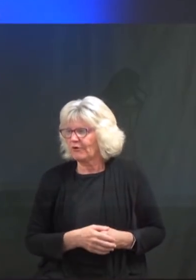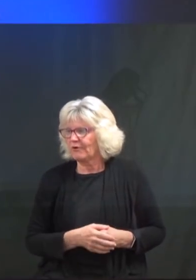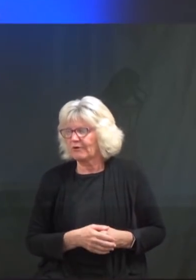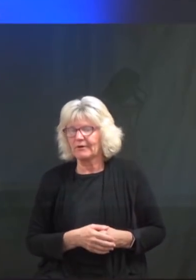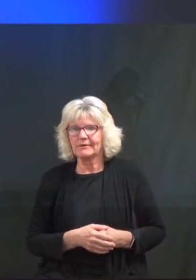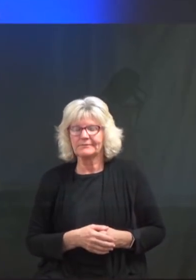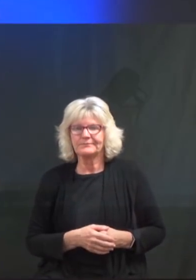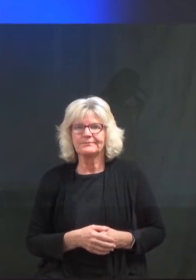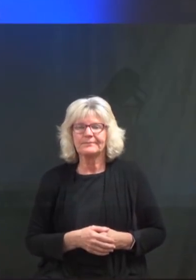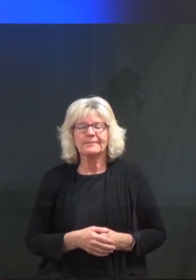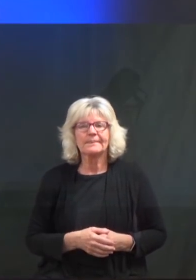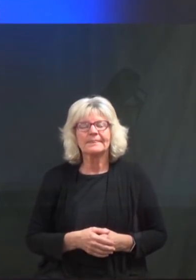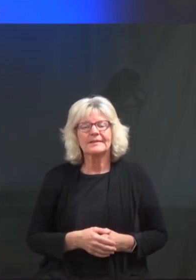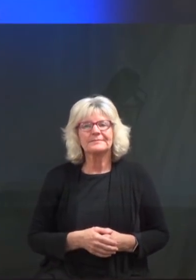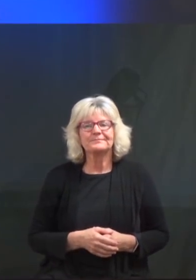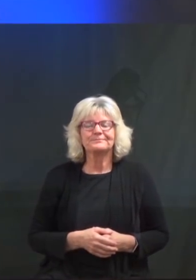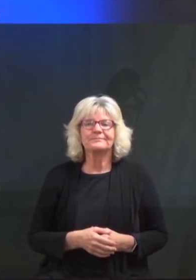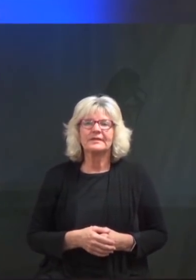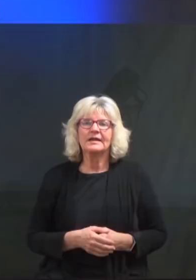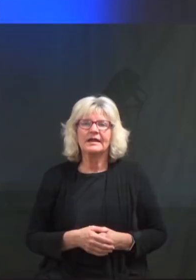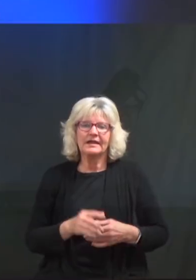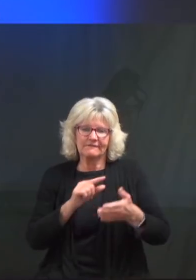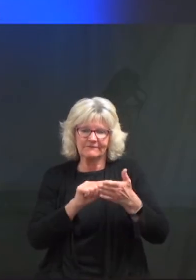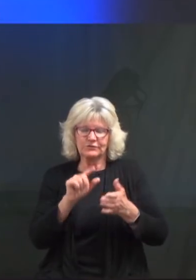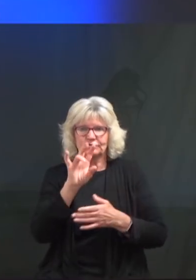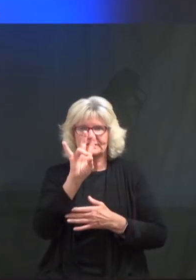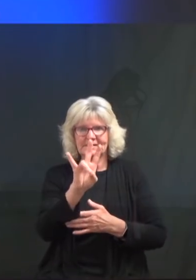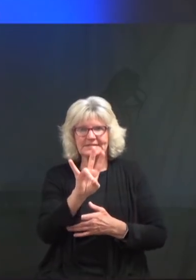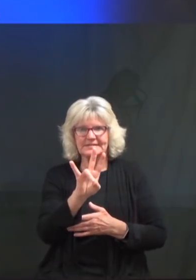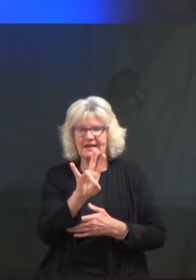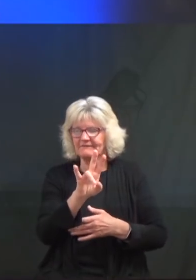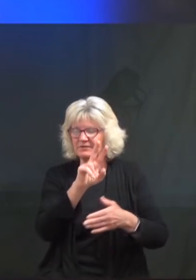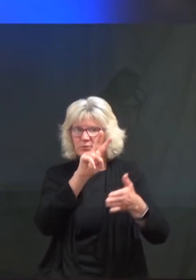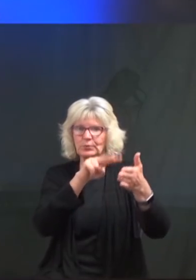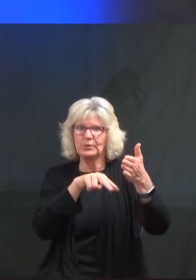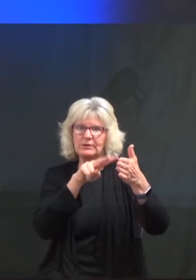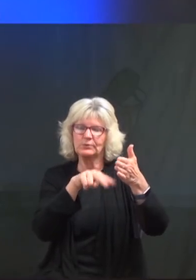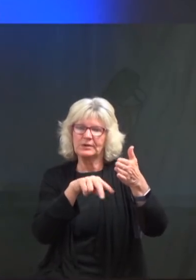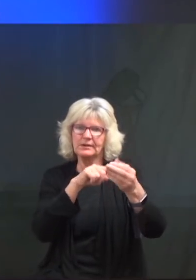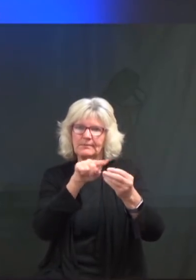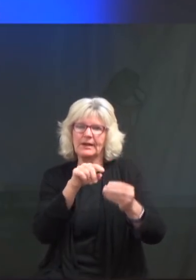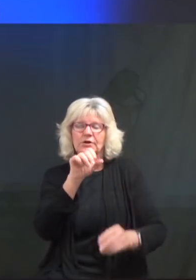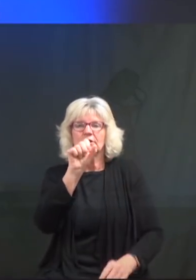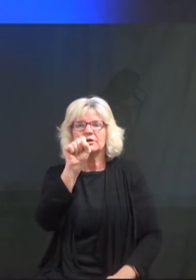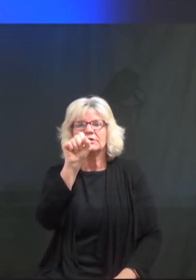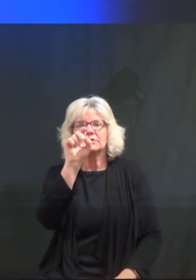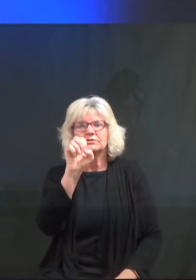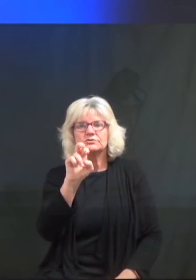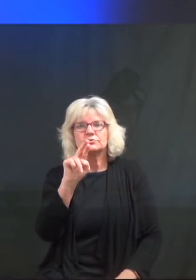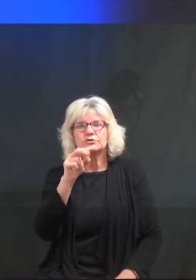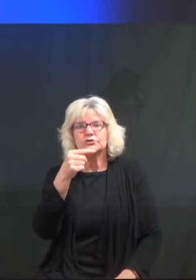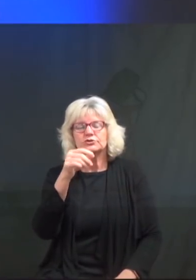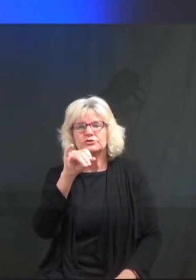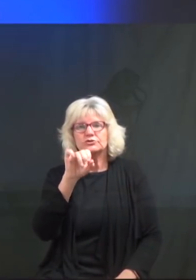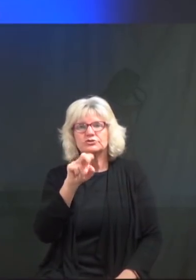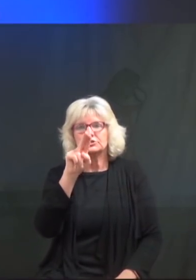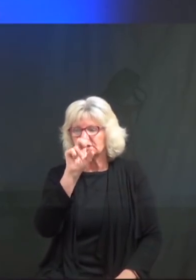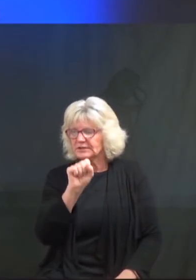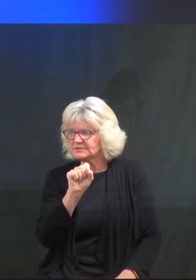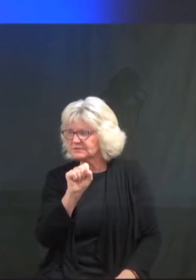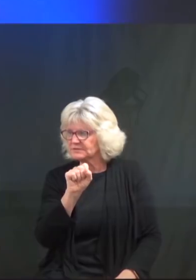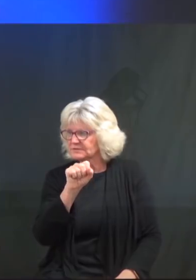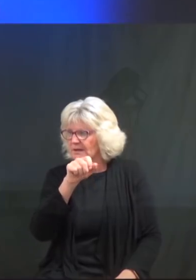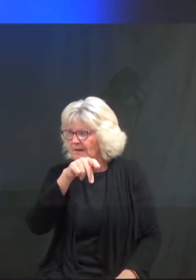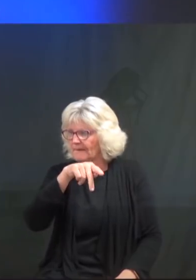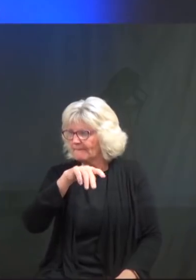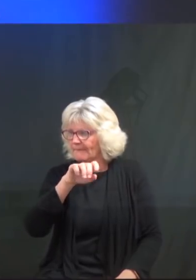individuals. In verse 7, we read about this Sergius Paulus, proconsul. Well, who's